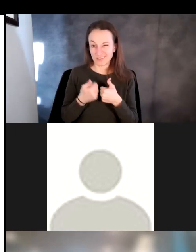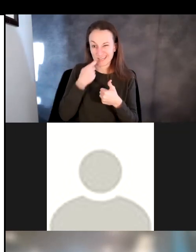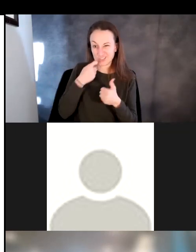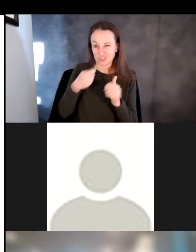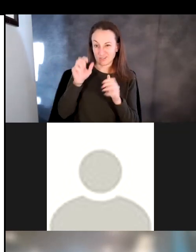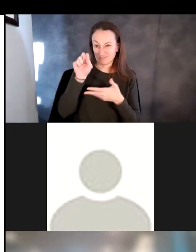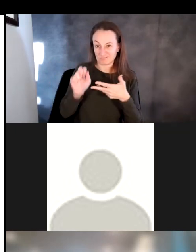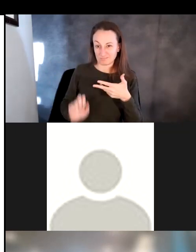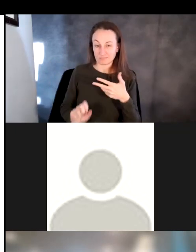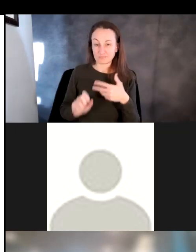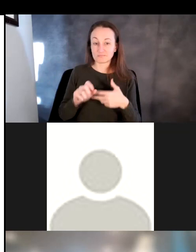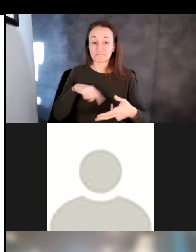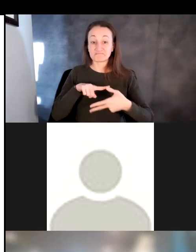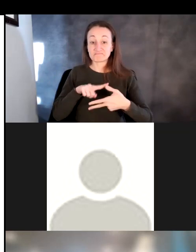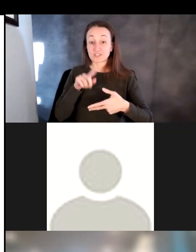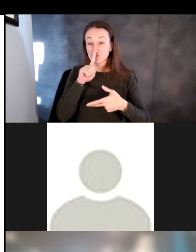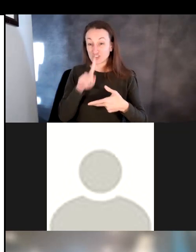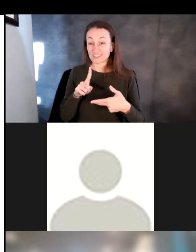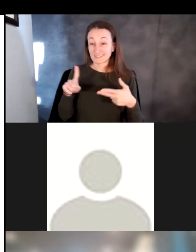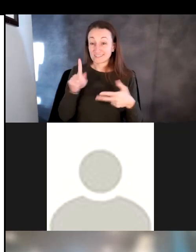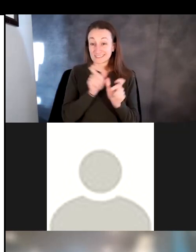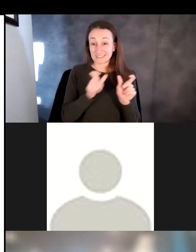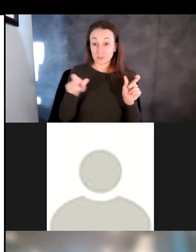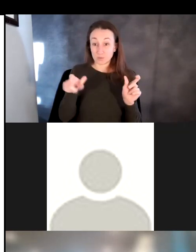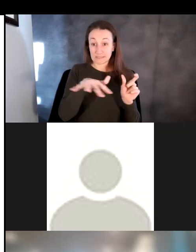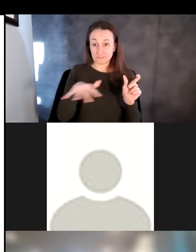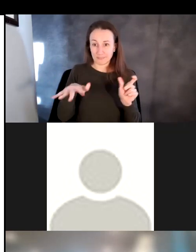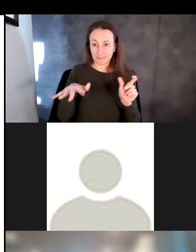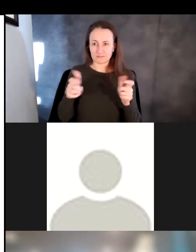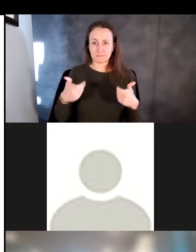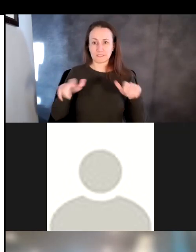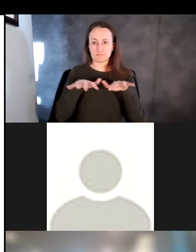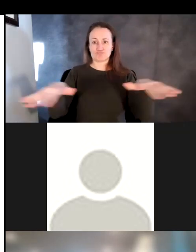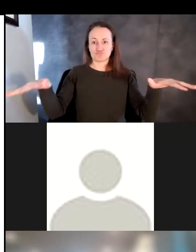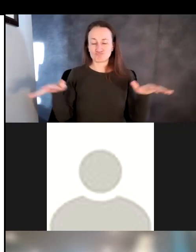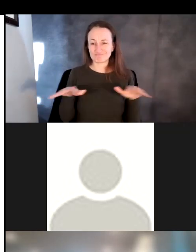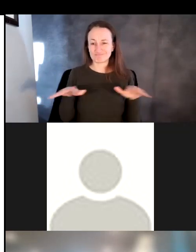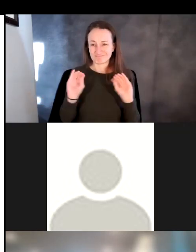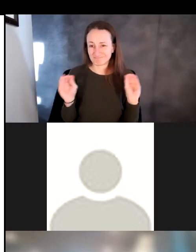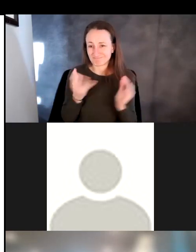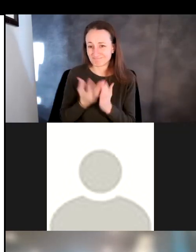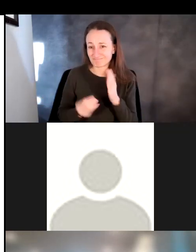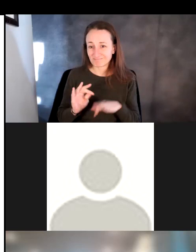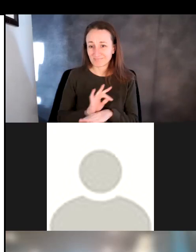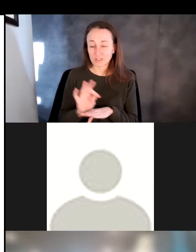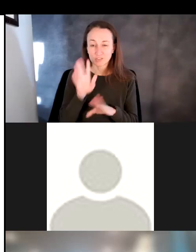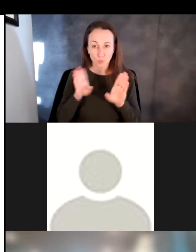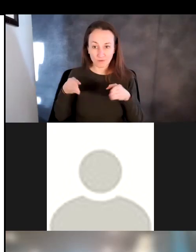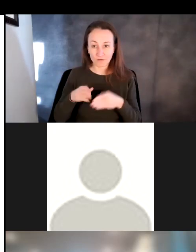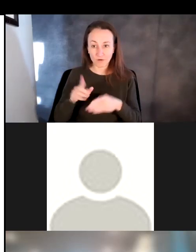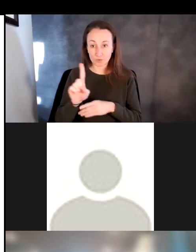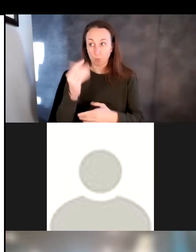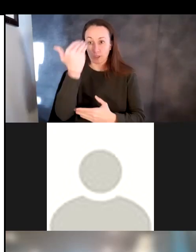sequence space is vast and devoid of function, so we're going to use a local search. We're just going to focus on regions where we know there to be fit proteins. We